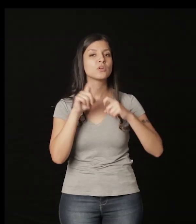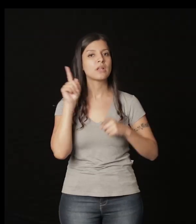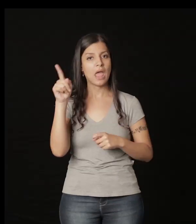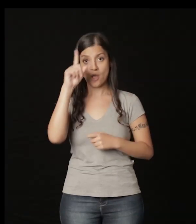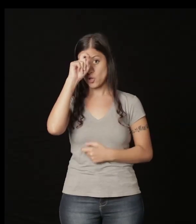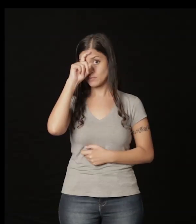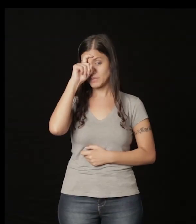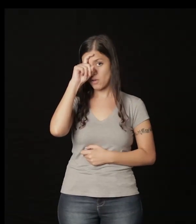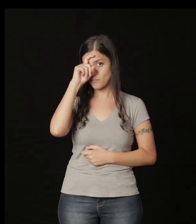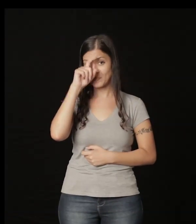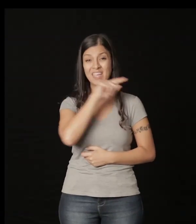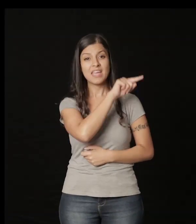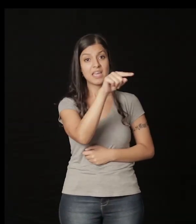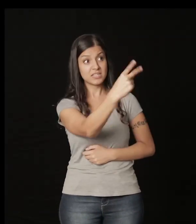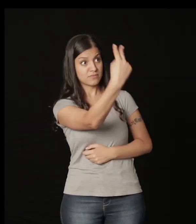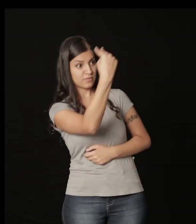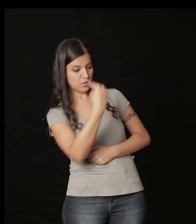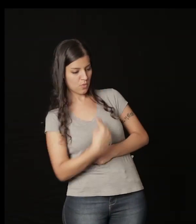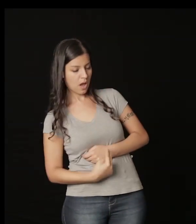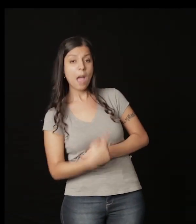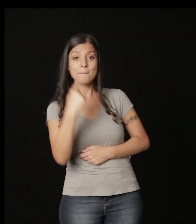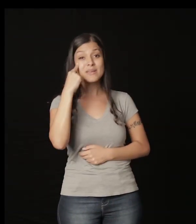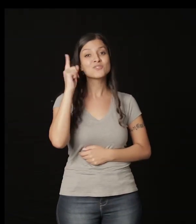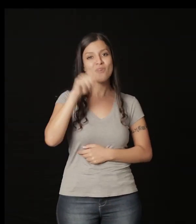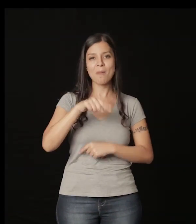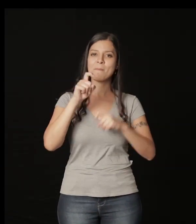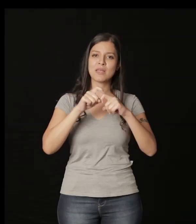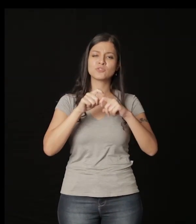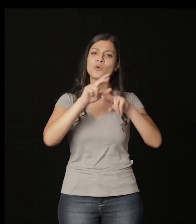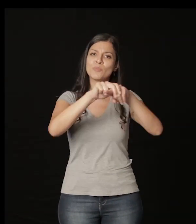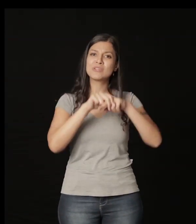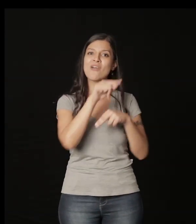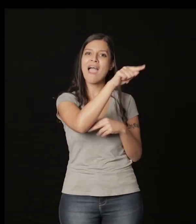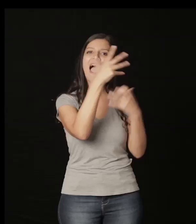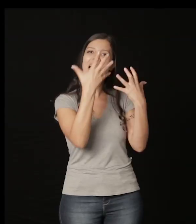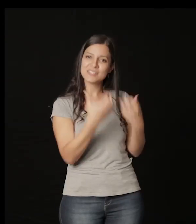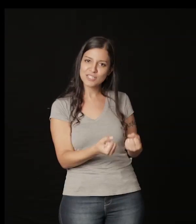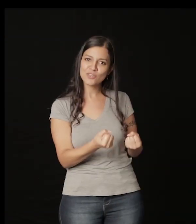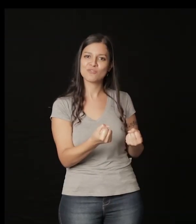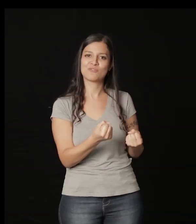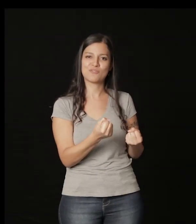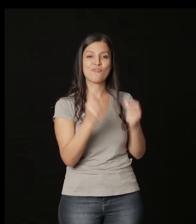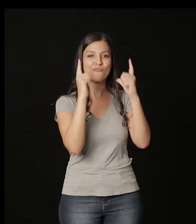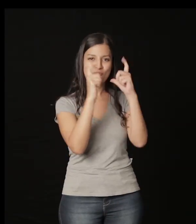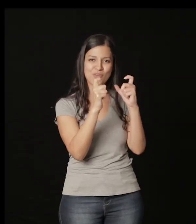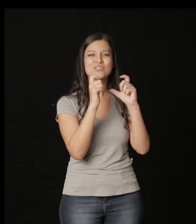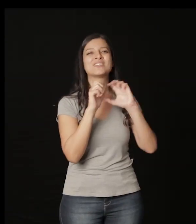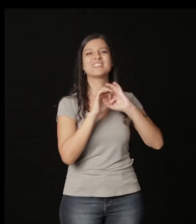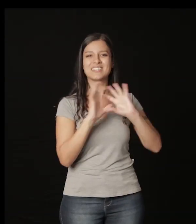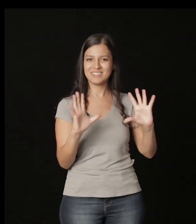and so they thought we were doctors, and that's why they said yes. And